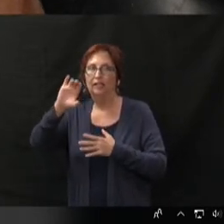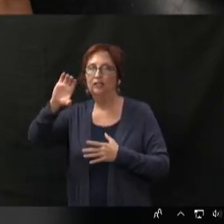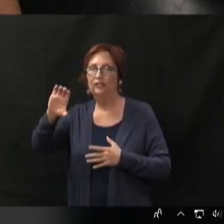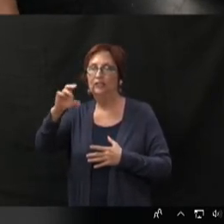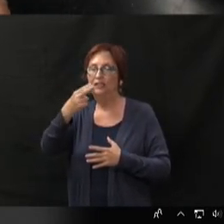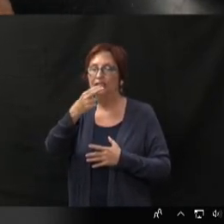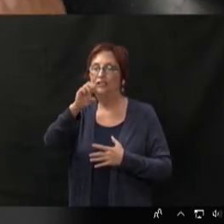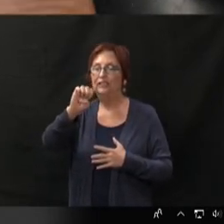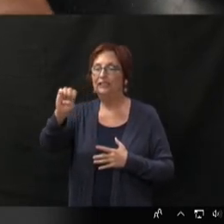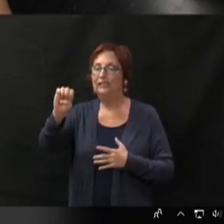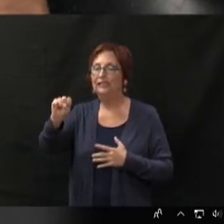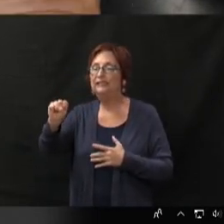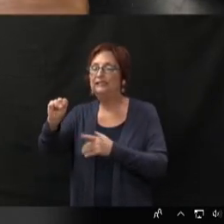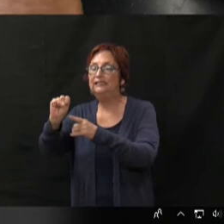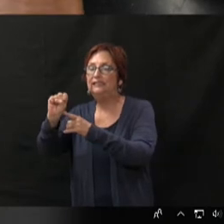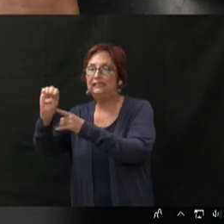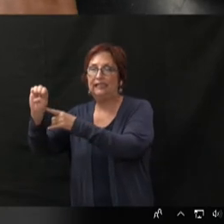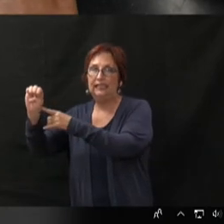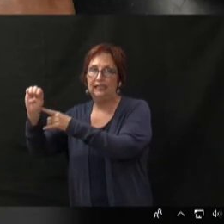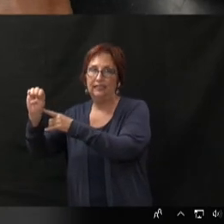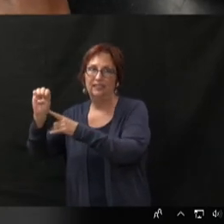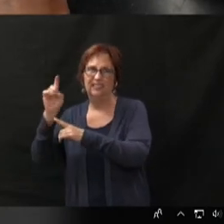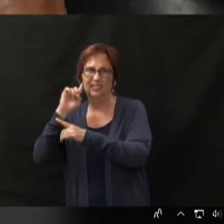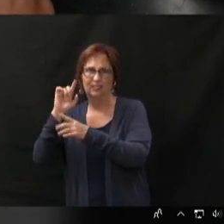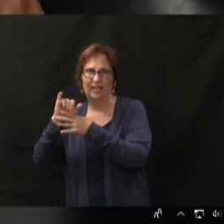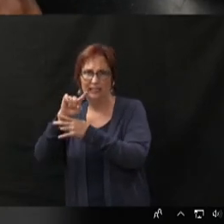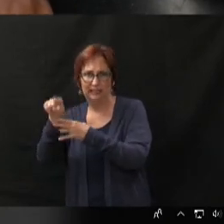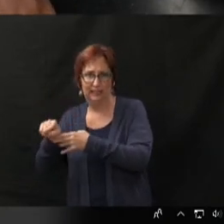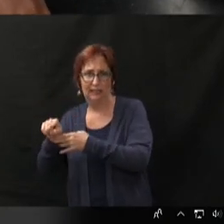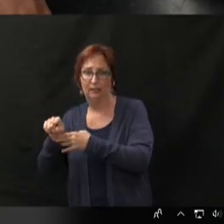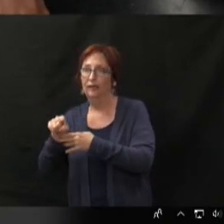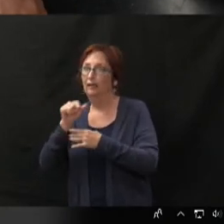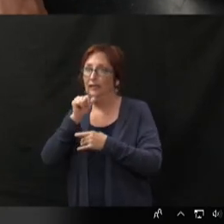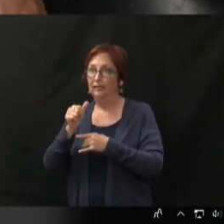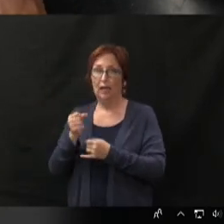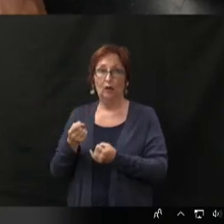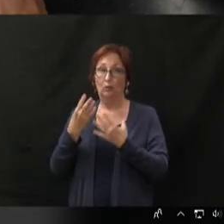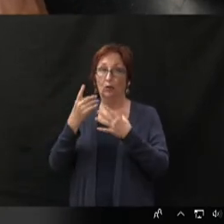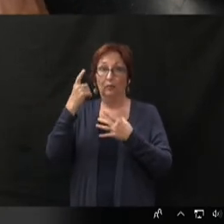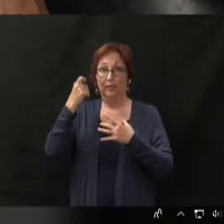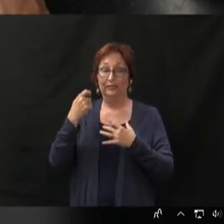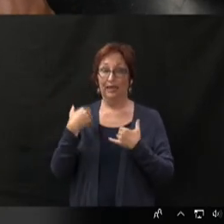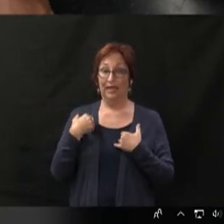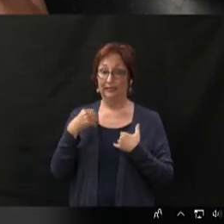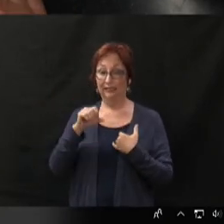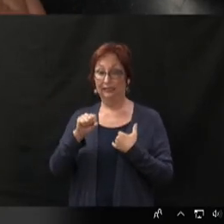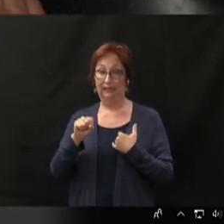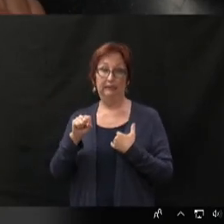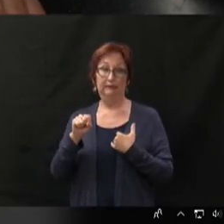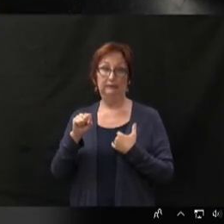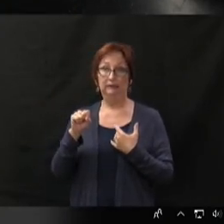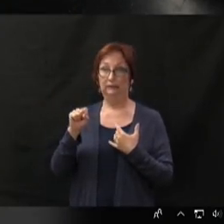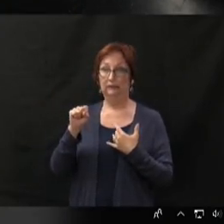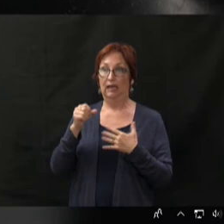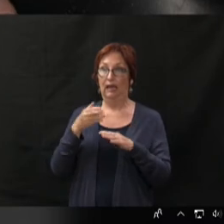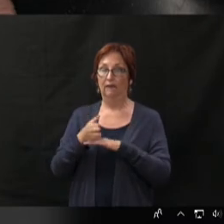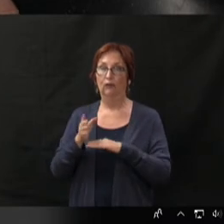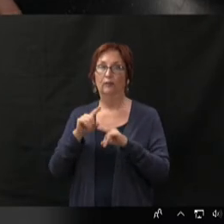kids. It's not a plural because it has an E after it. But it can say either s or z.